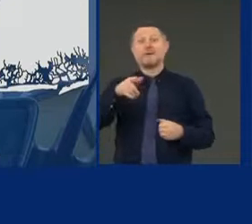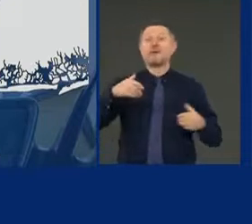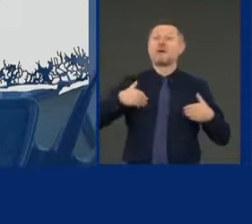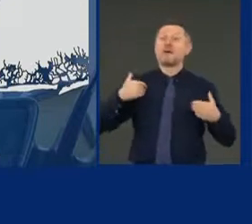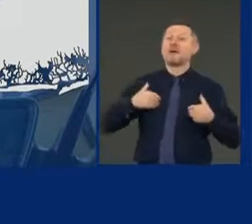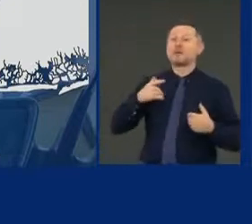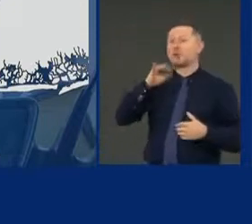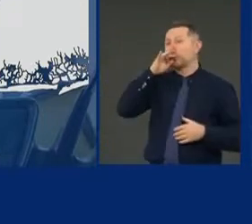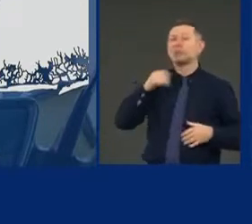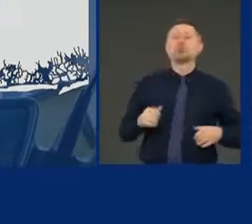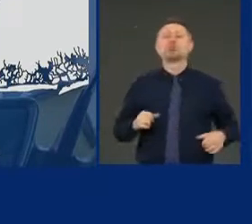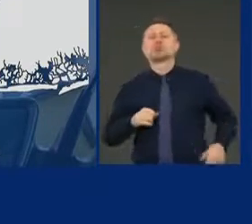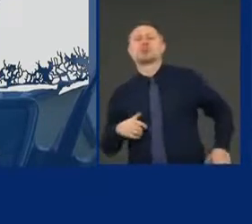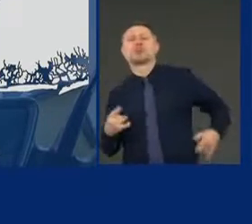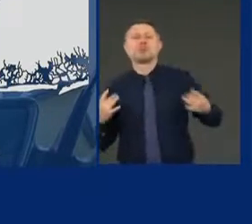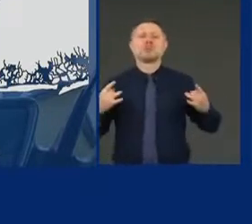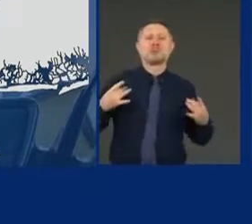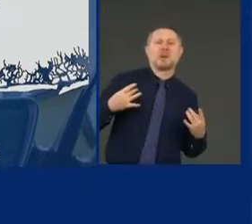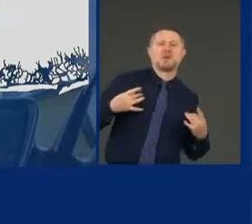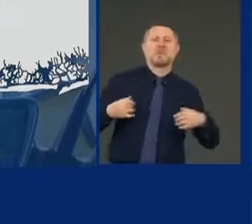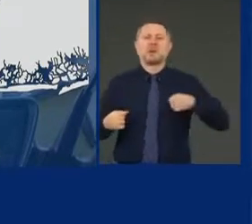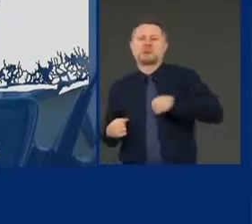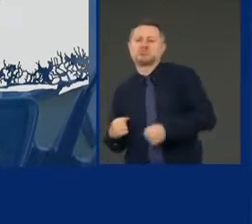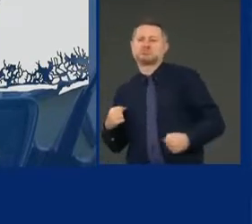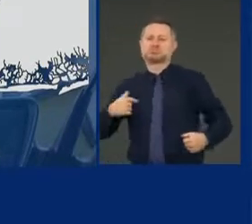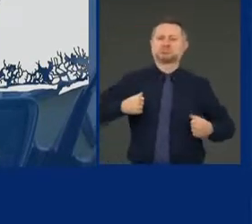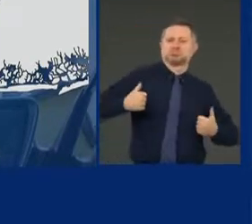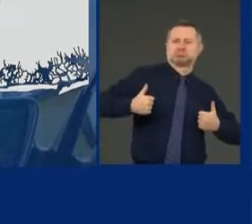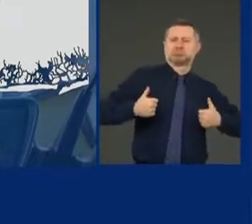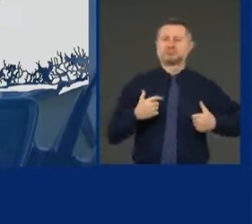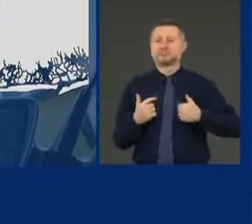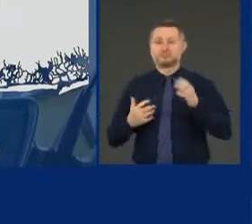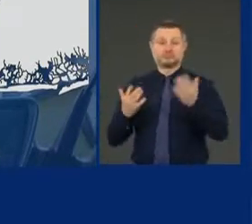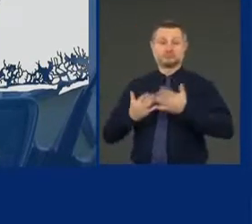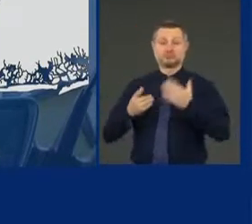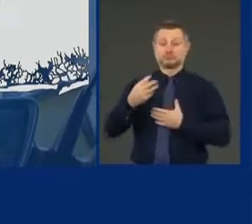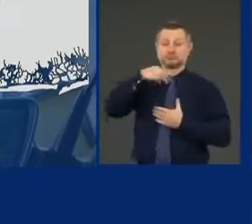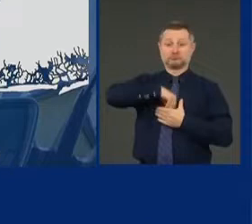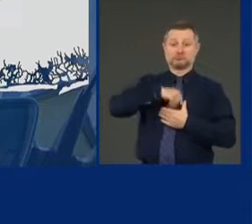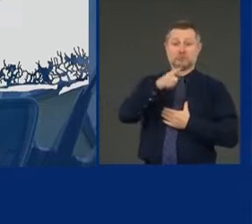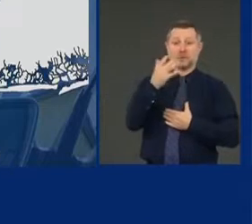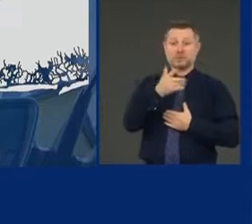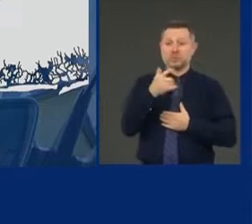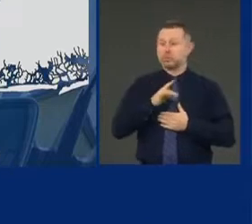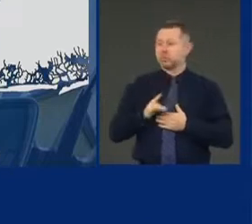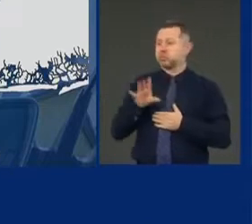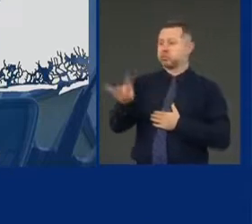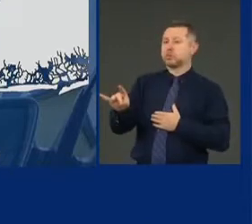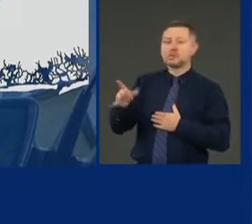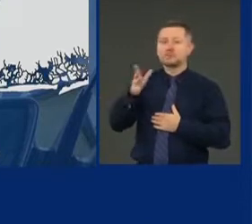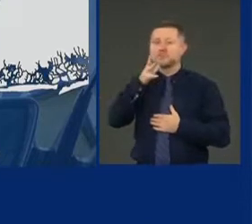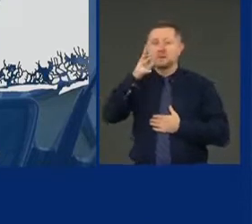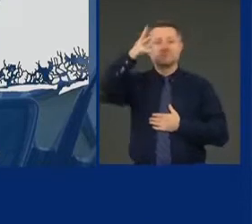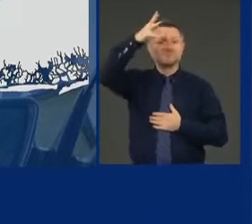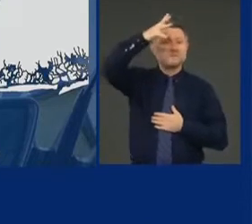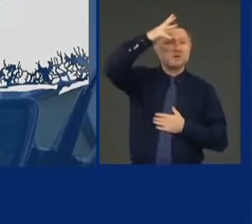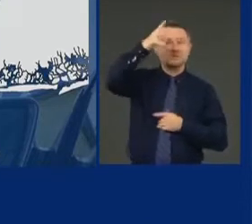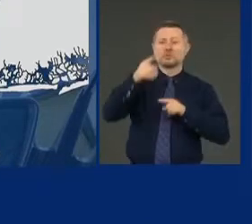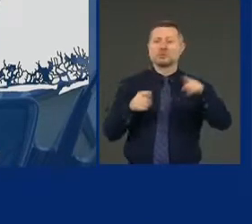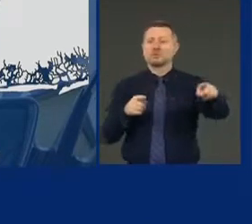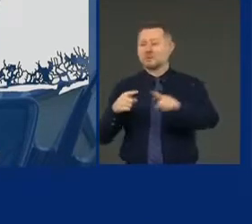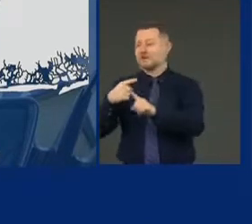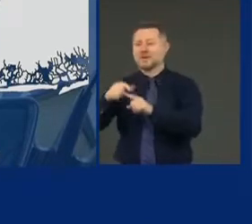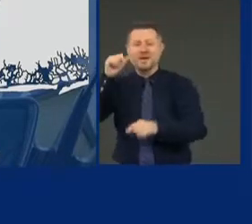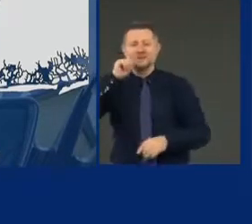it to someone else. You can give it to your mother, your father, your aunt. You have people living in dense communities. You have many people in